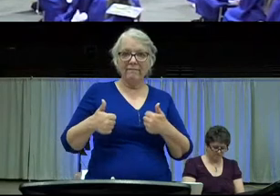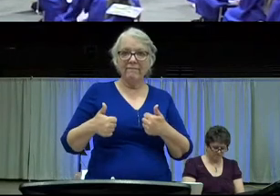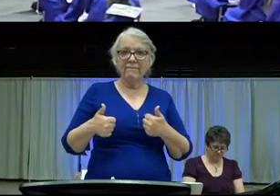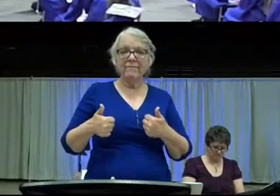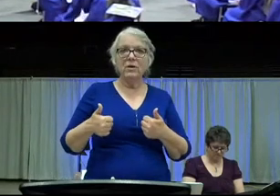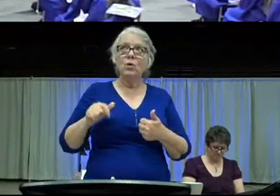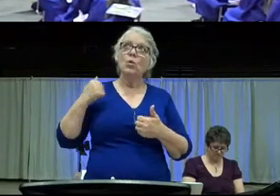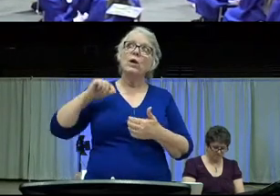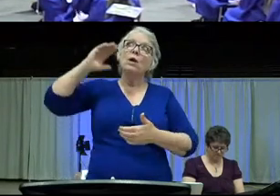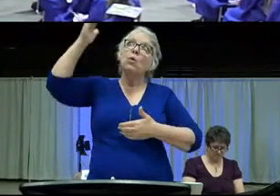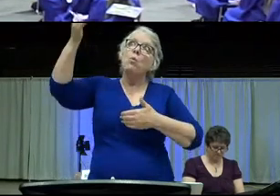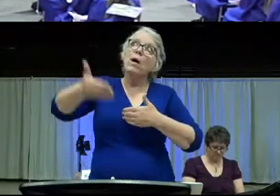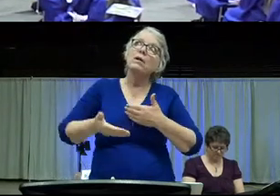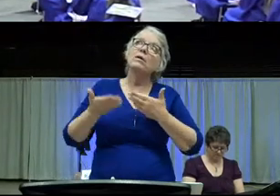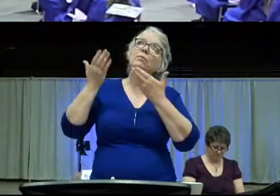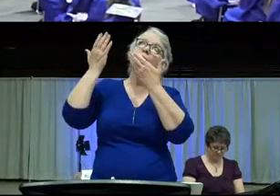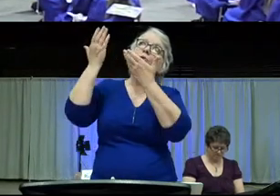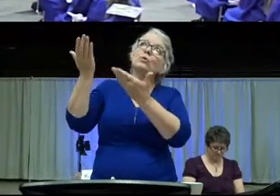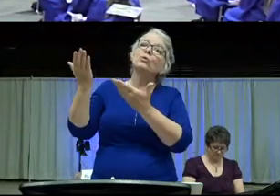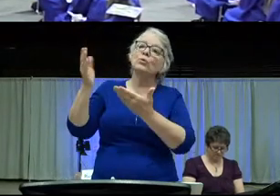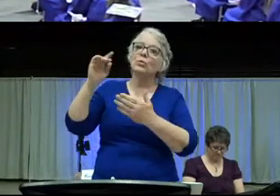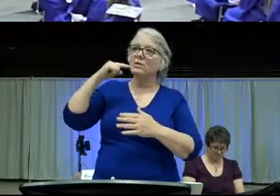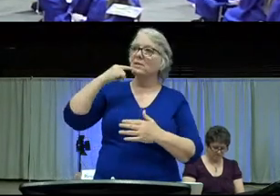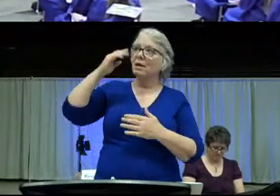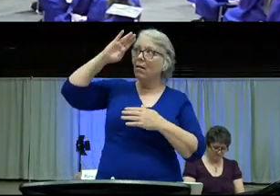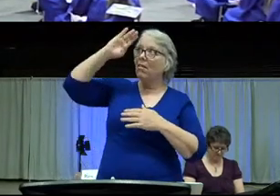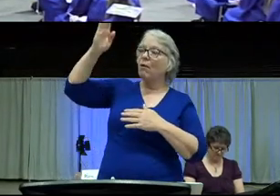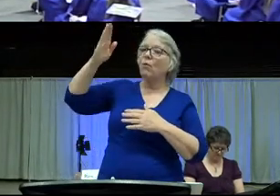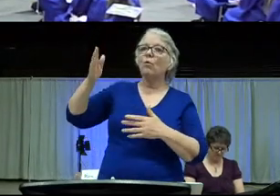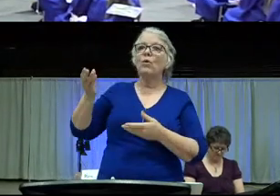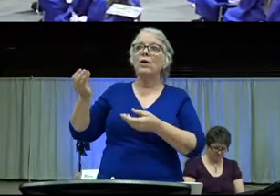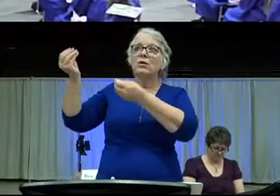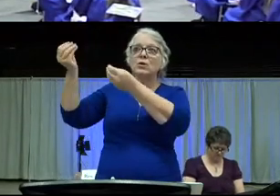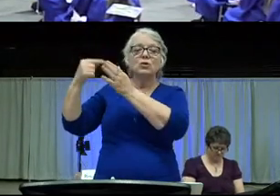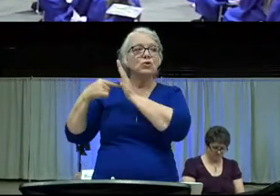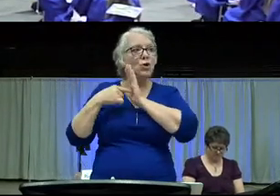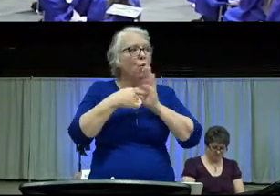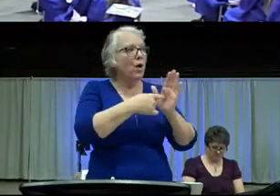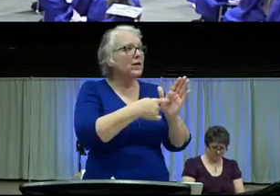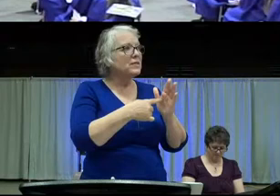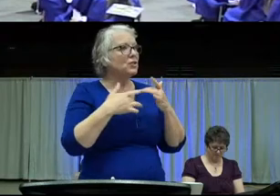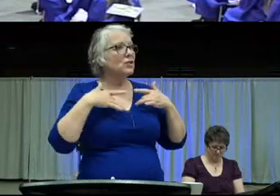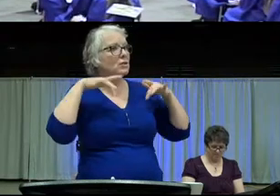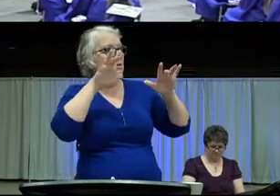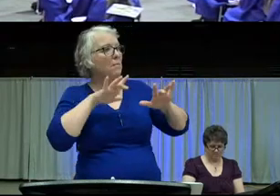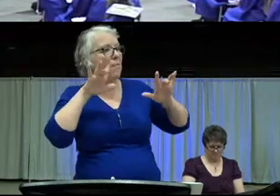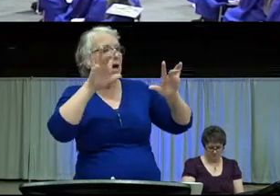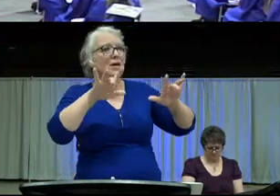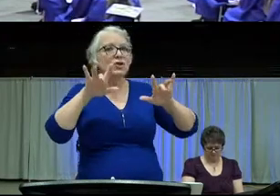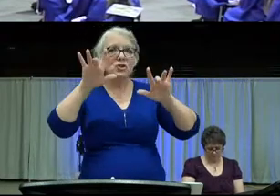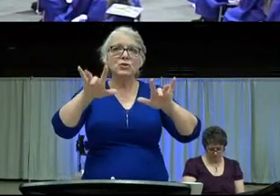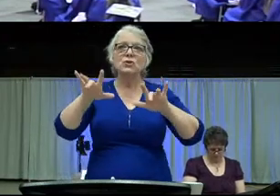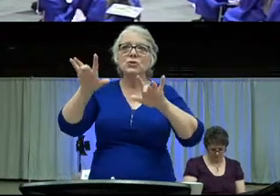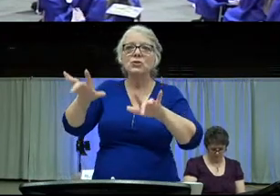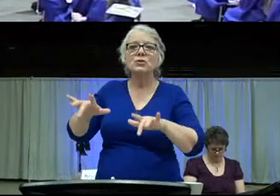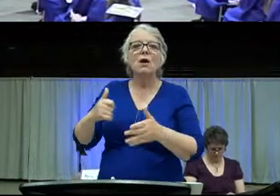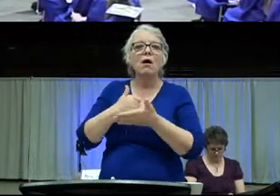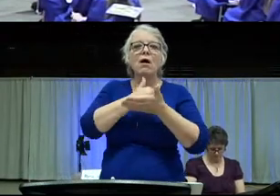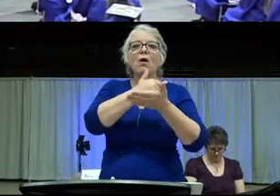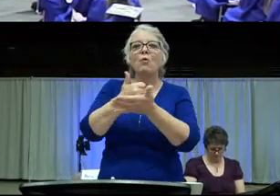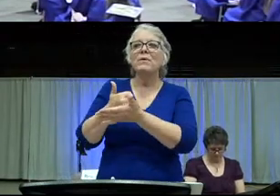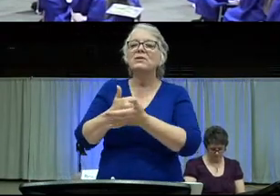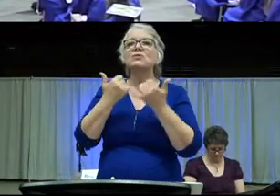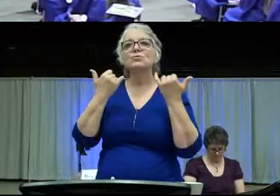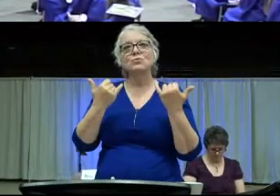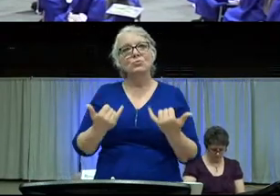welcome you and greet you. Give us children compassion. Show us compassion. Help us